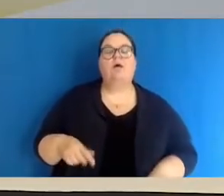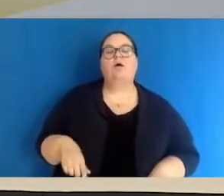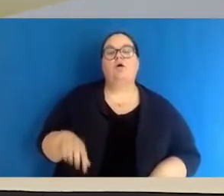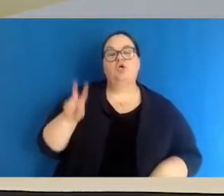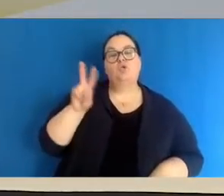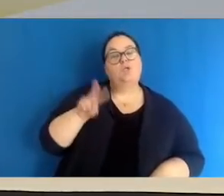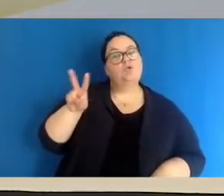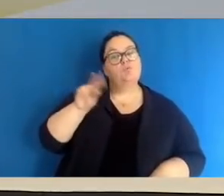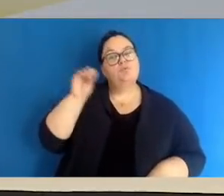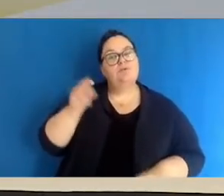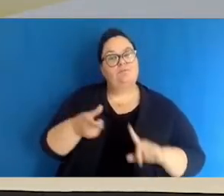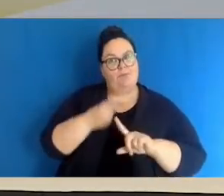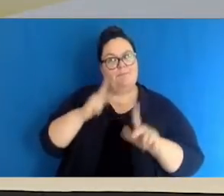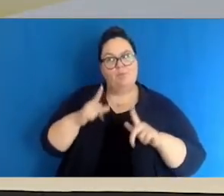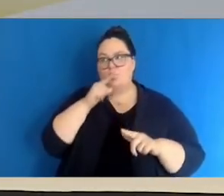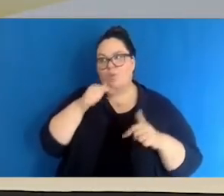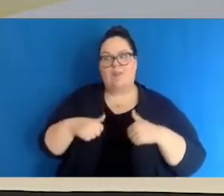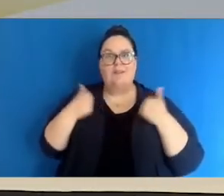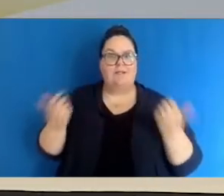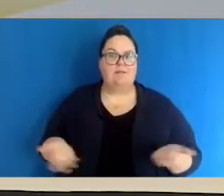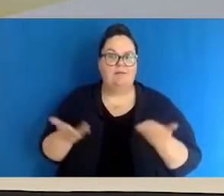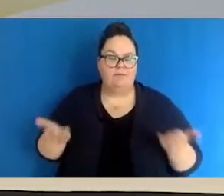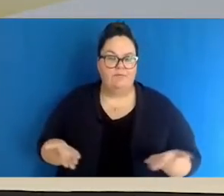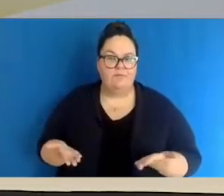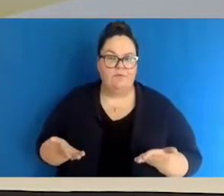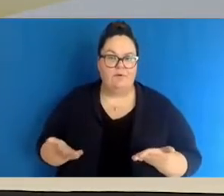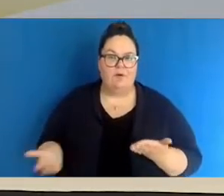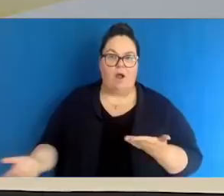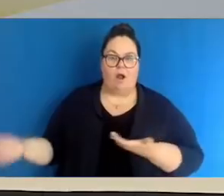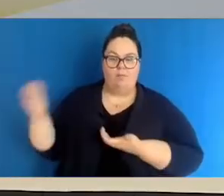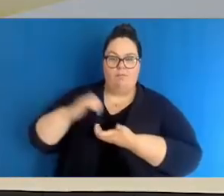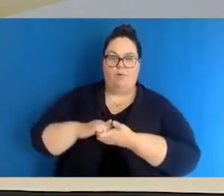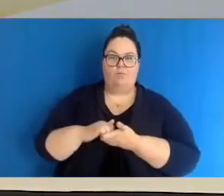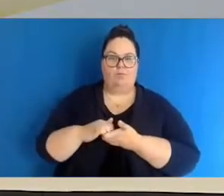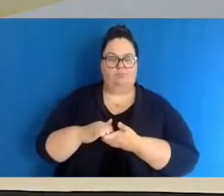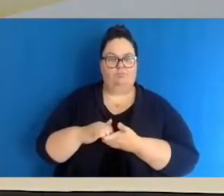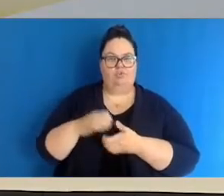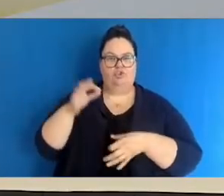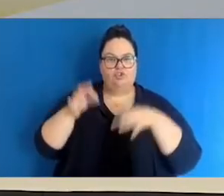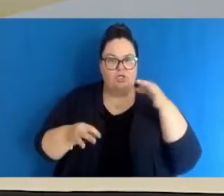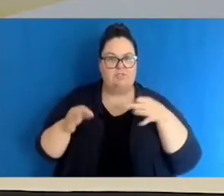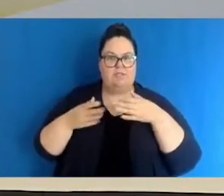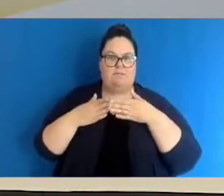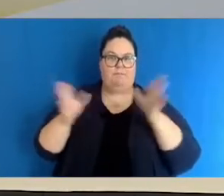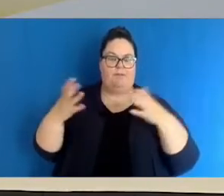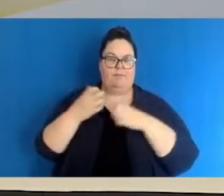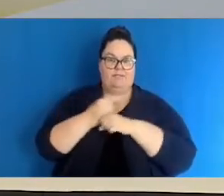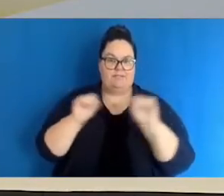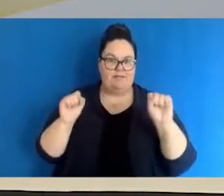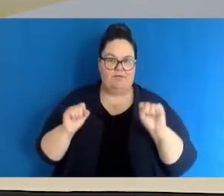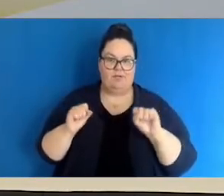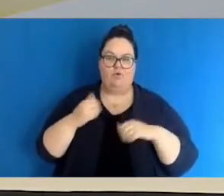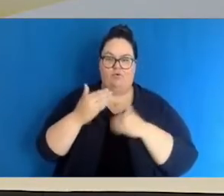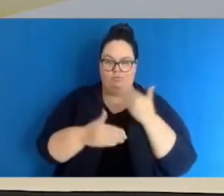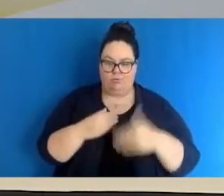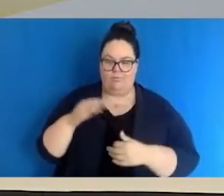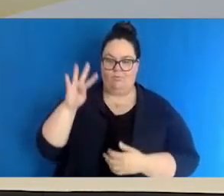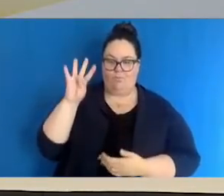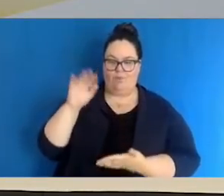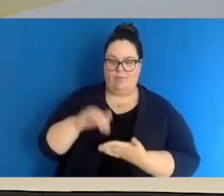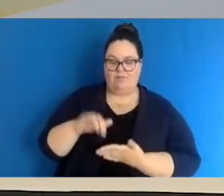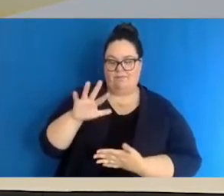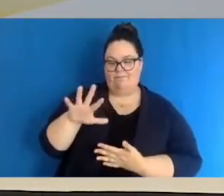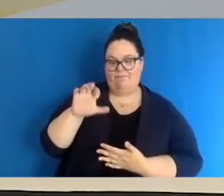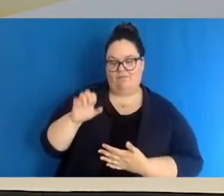are from PEI residents. Our partners at Justice and Public Safety continue to receive and process approximately 4,500 PEI